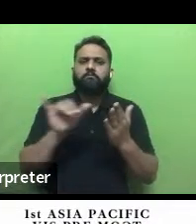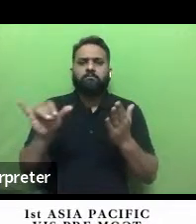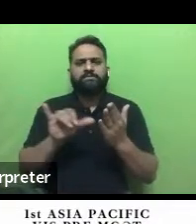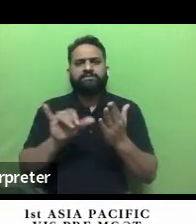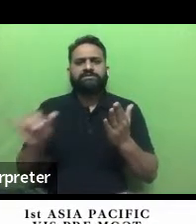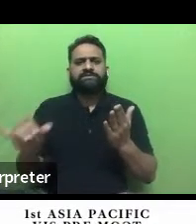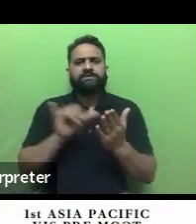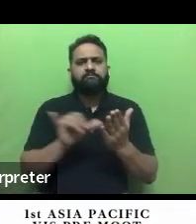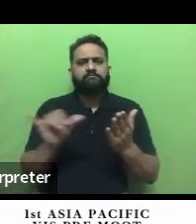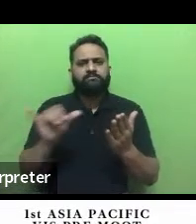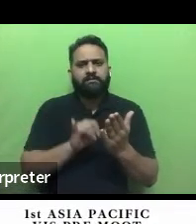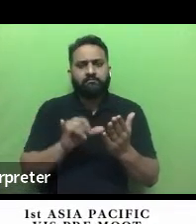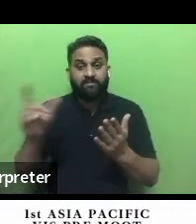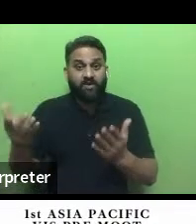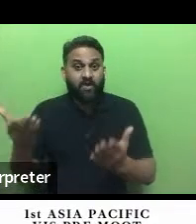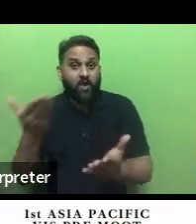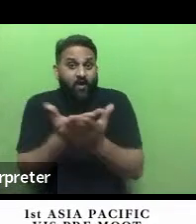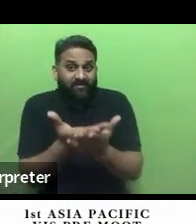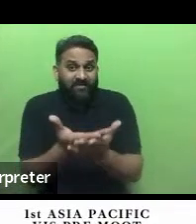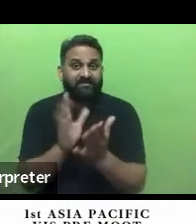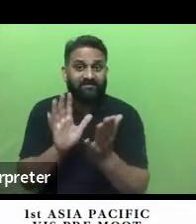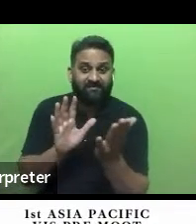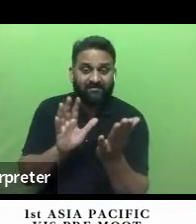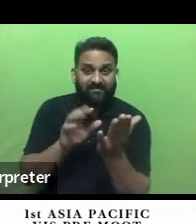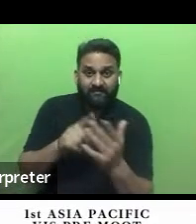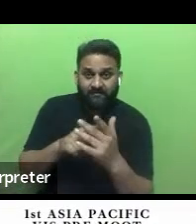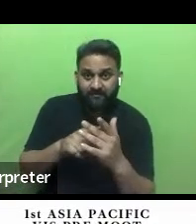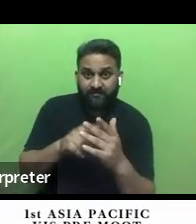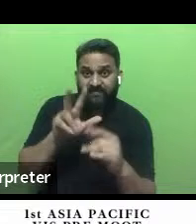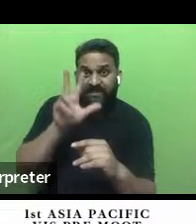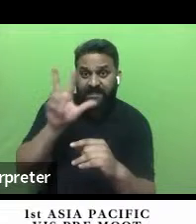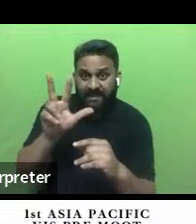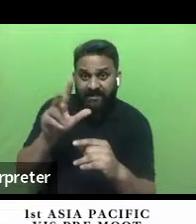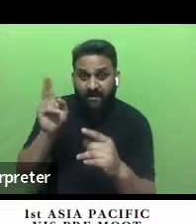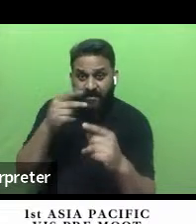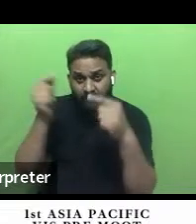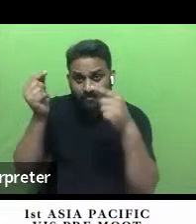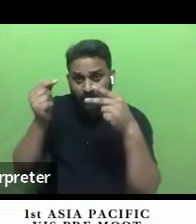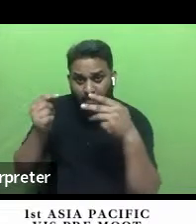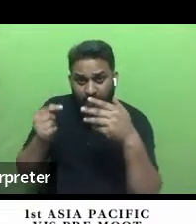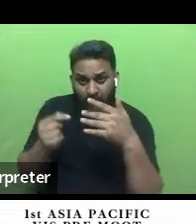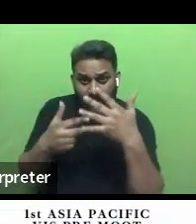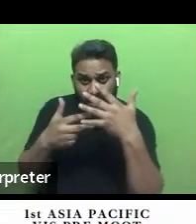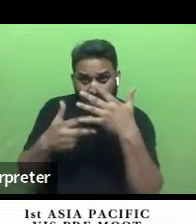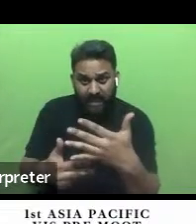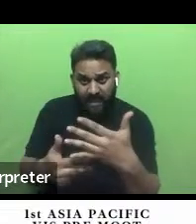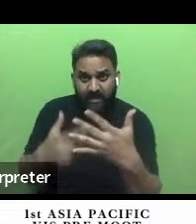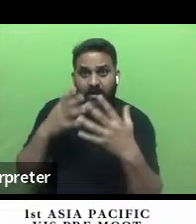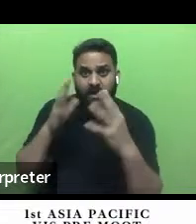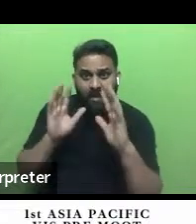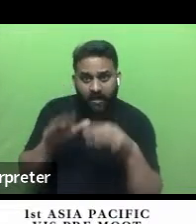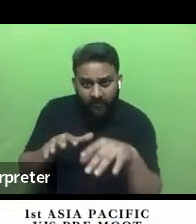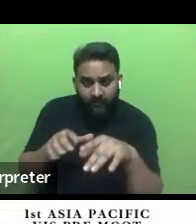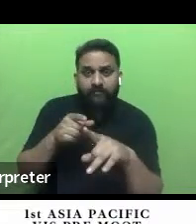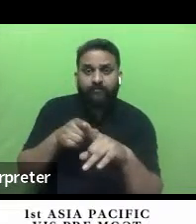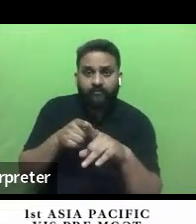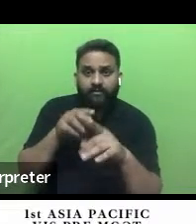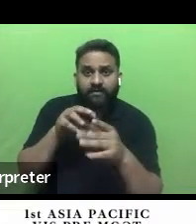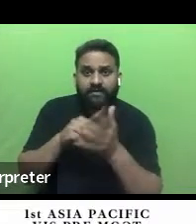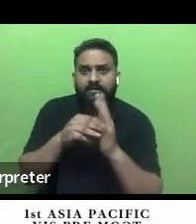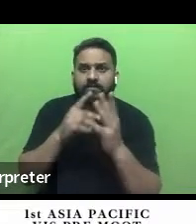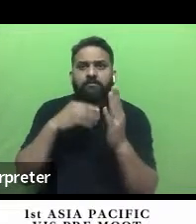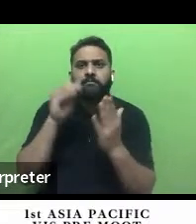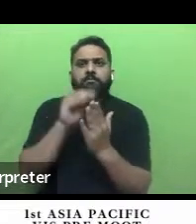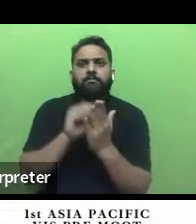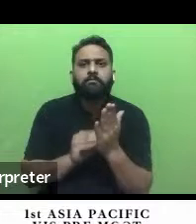respondent. On the other hand, 8 additional clauses were added to the contract template, which was not present